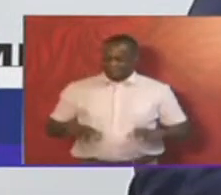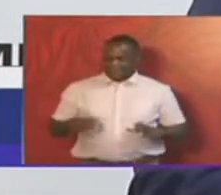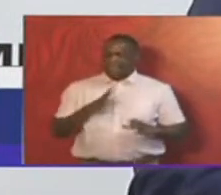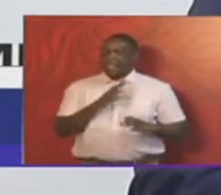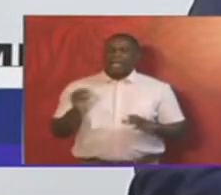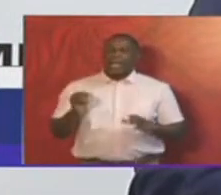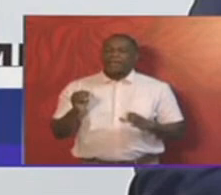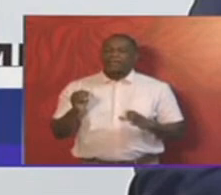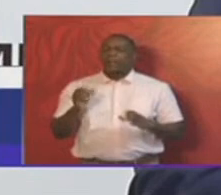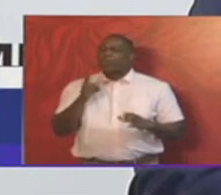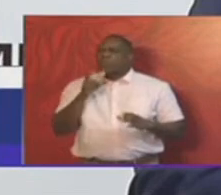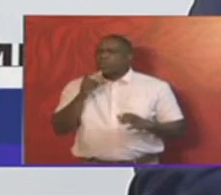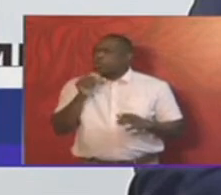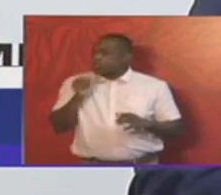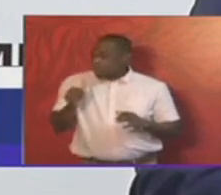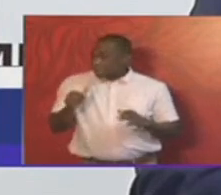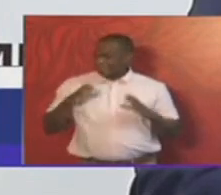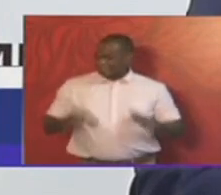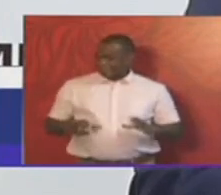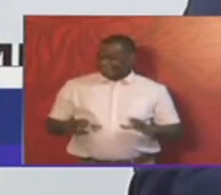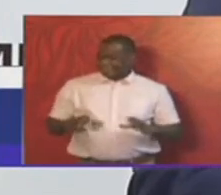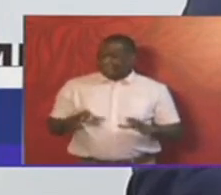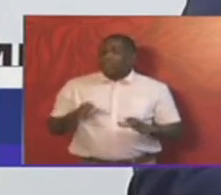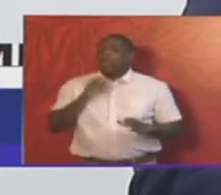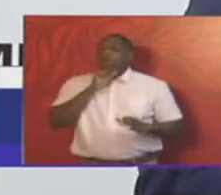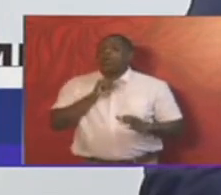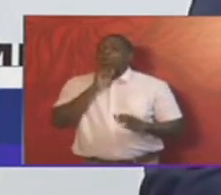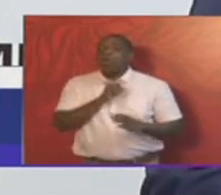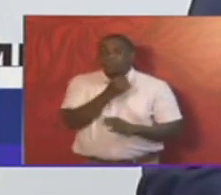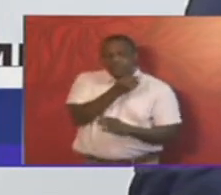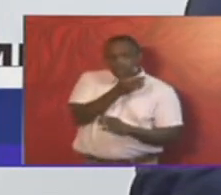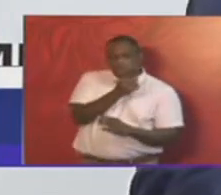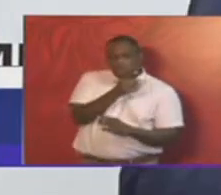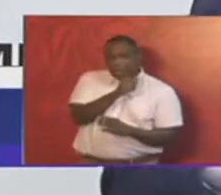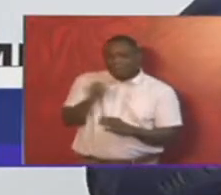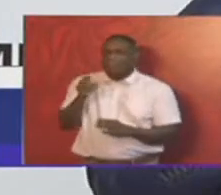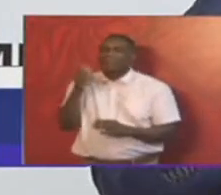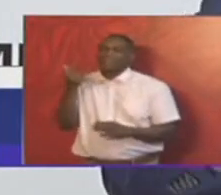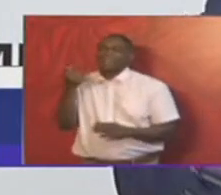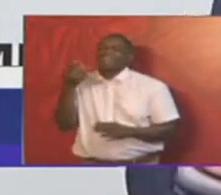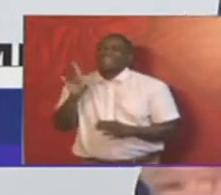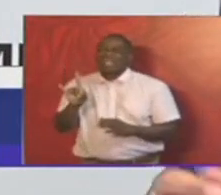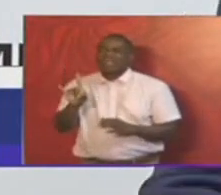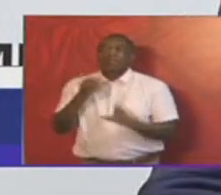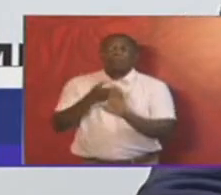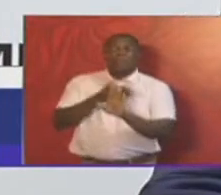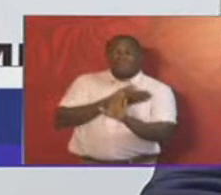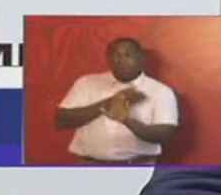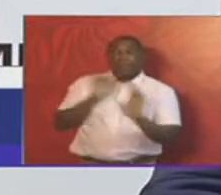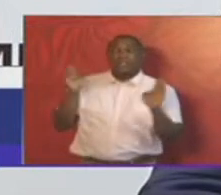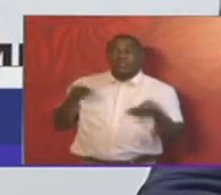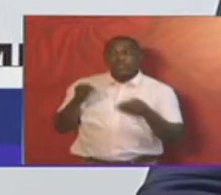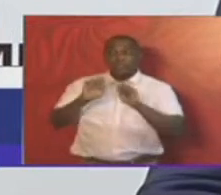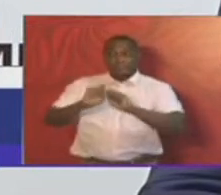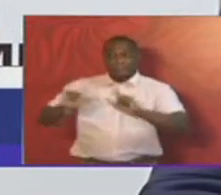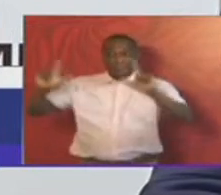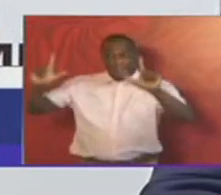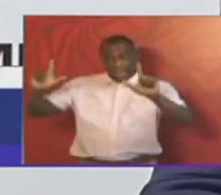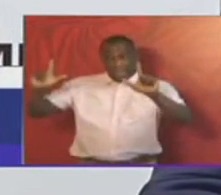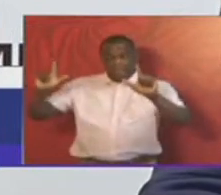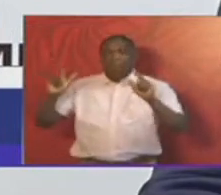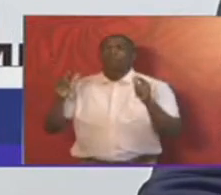the ages of 12 and 18. Before I ask for the slide, I just want to explain where we